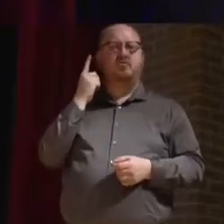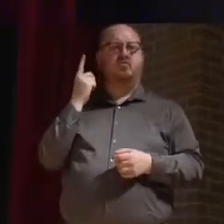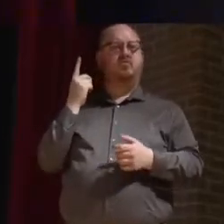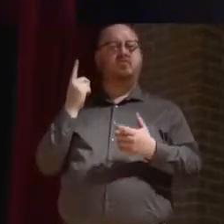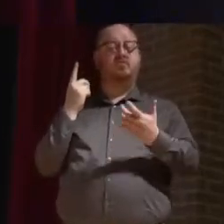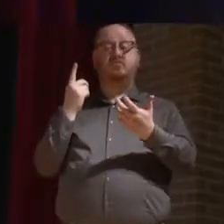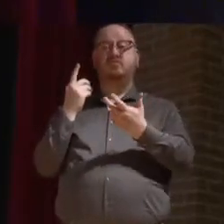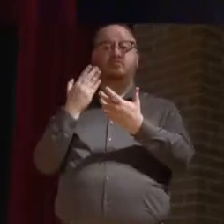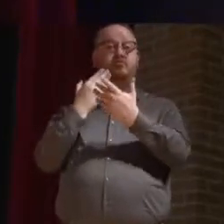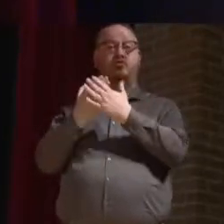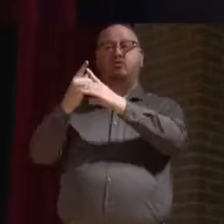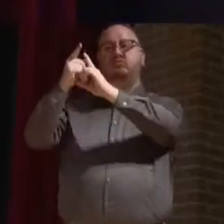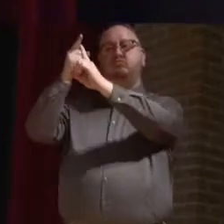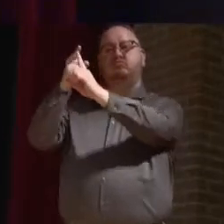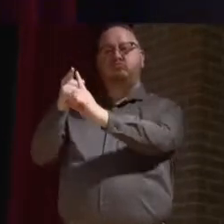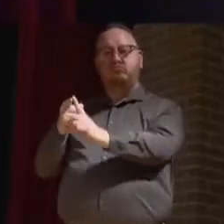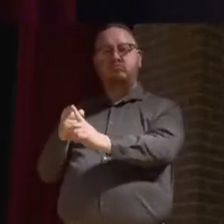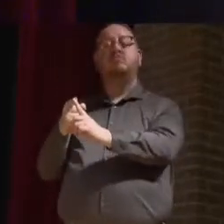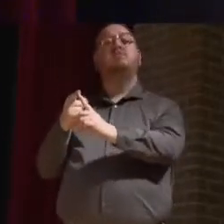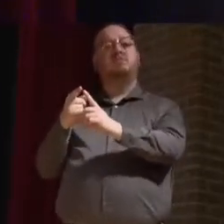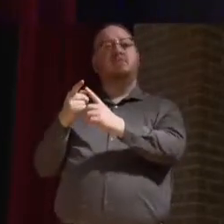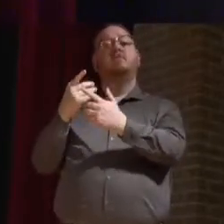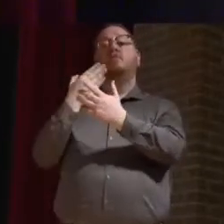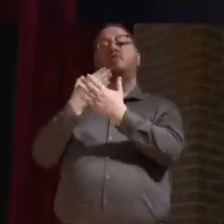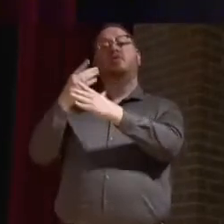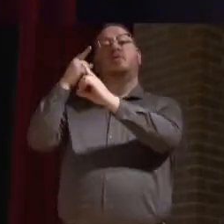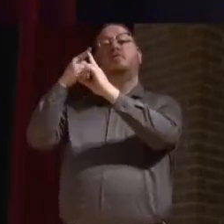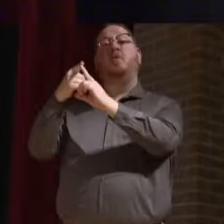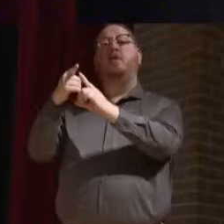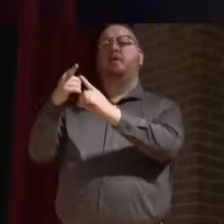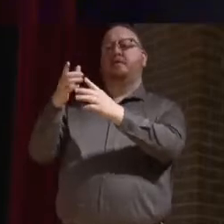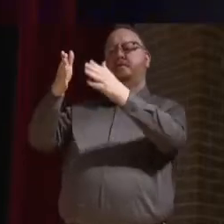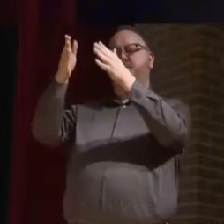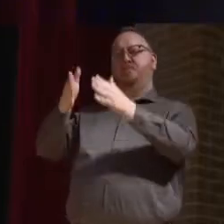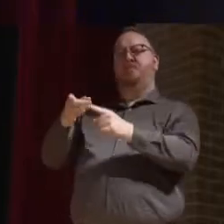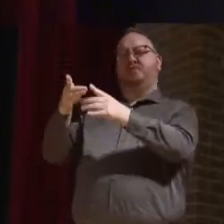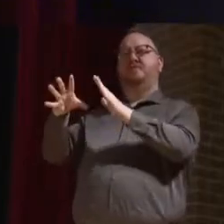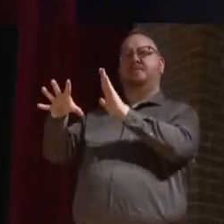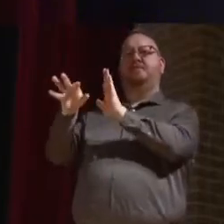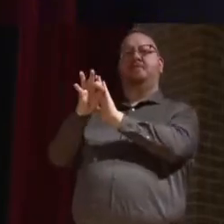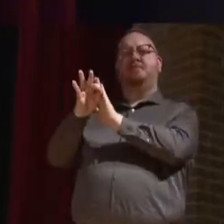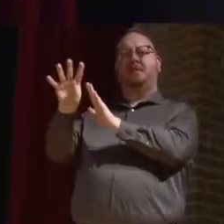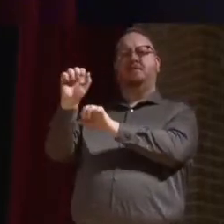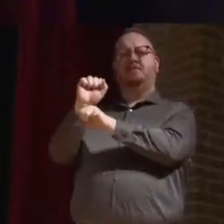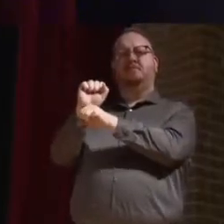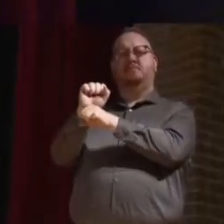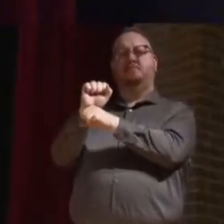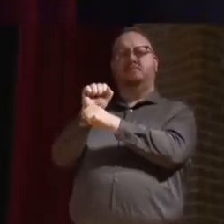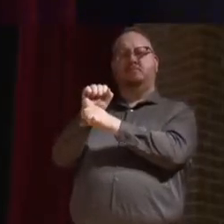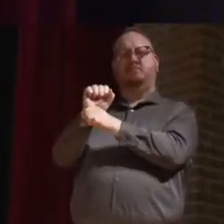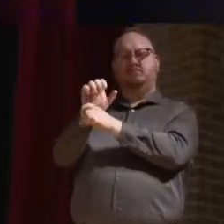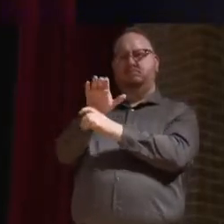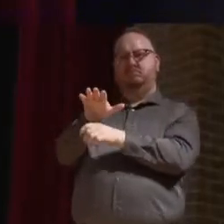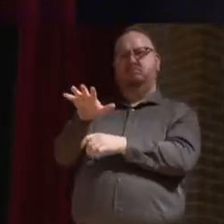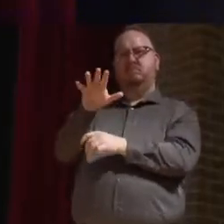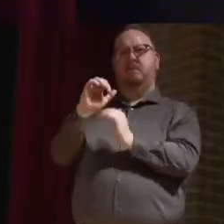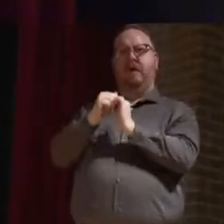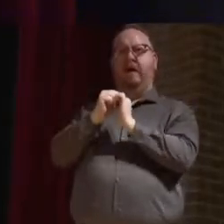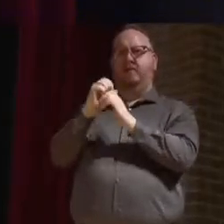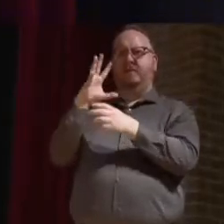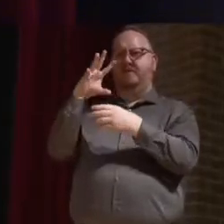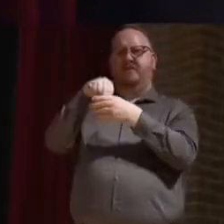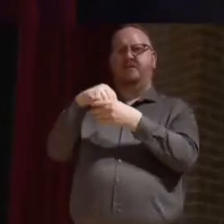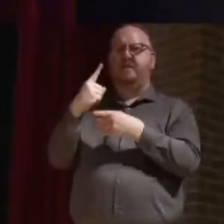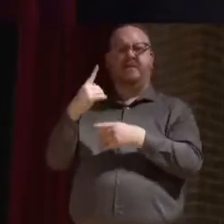such a good point, somebody mentioned that it was such a good point that the person gets to choose the employment area of contribution that is very fulfilling for